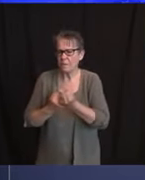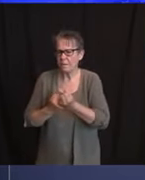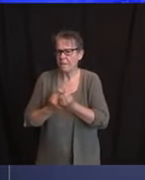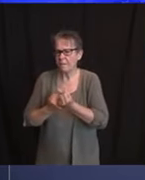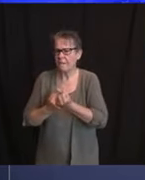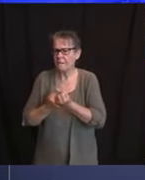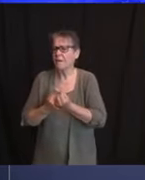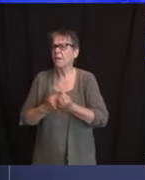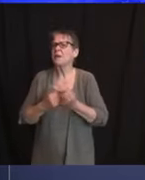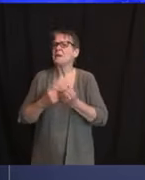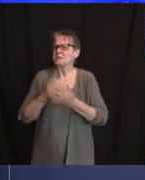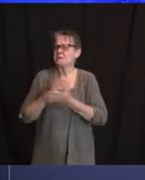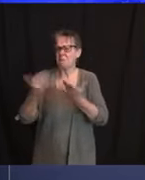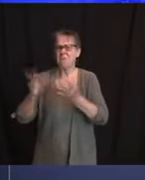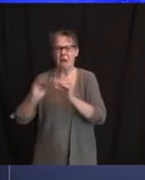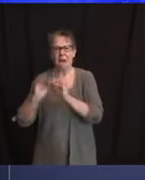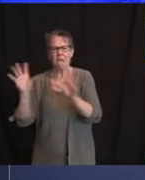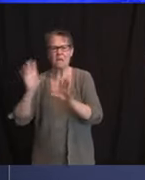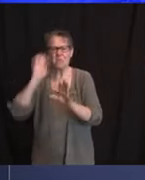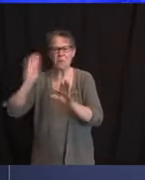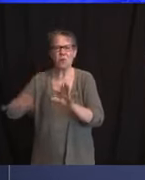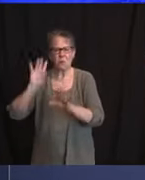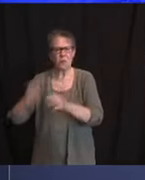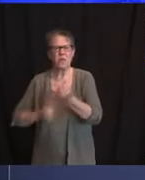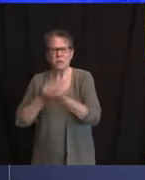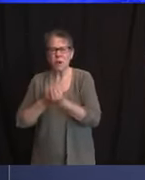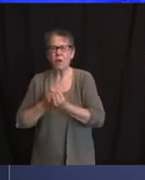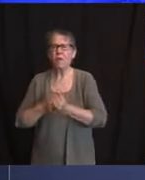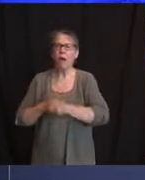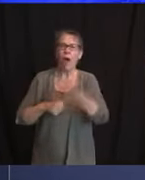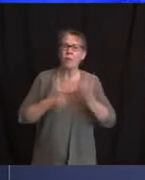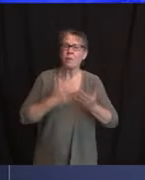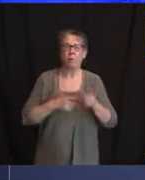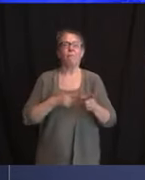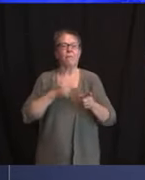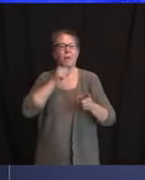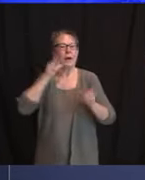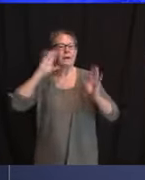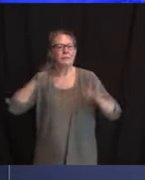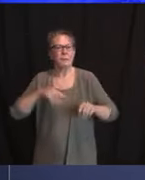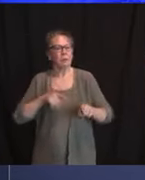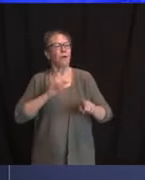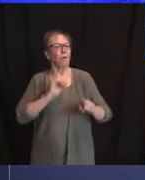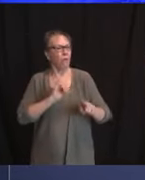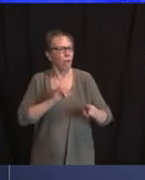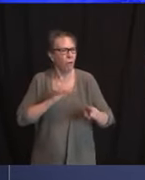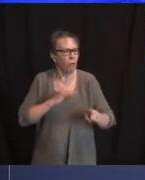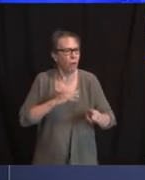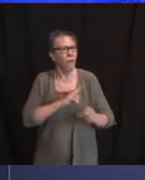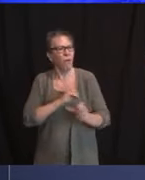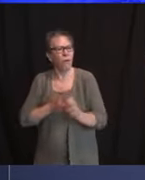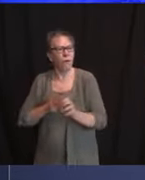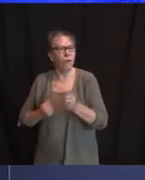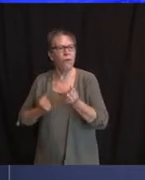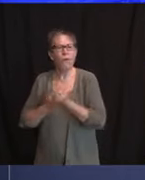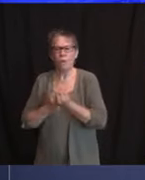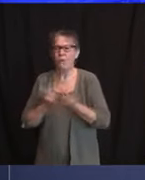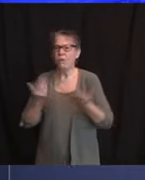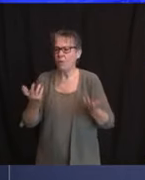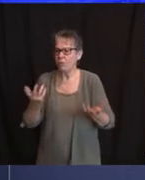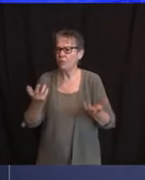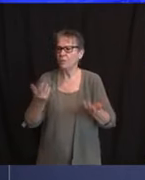experience in the Senate and in Congress is, once you begin to create a movement where others feel comfortable in